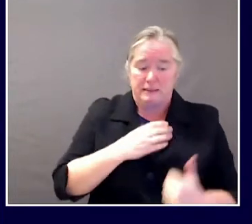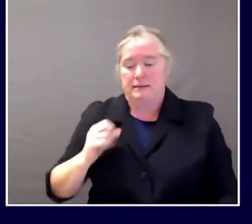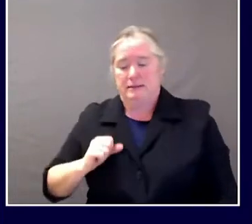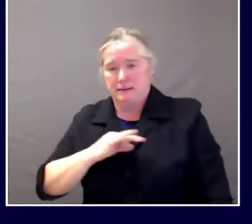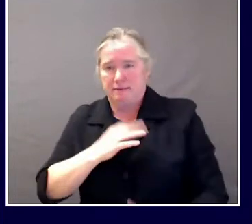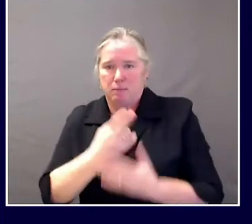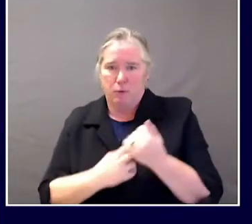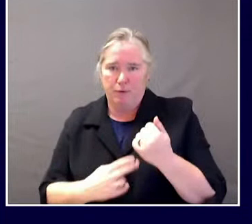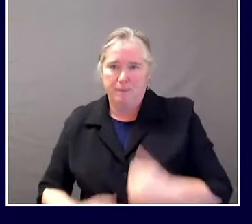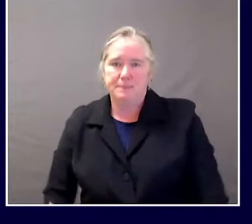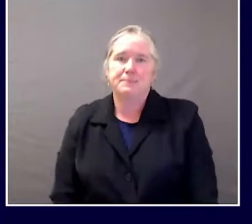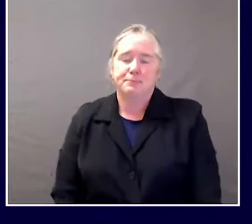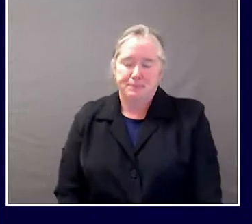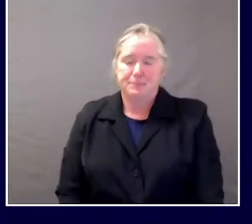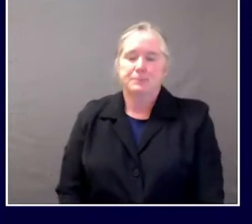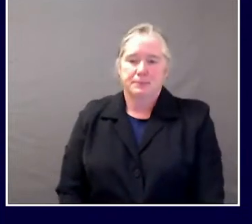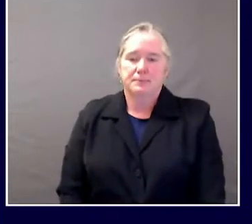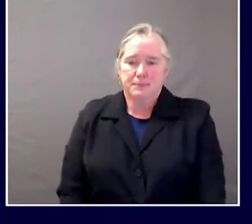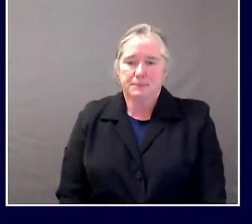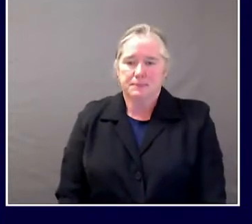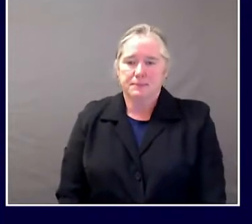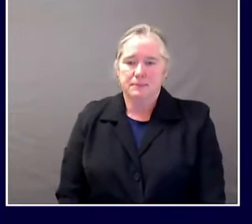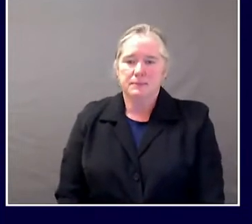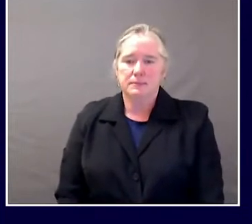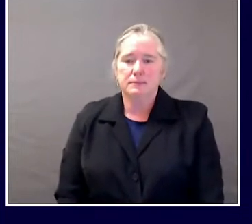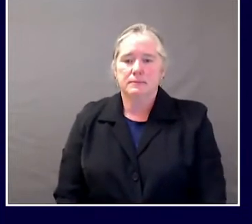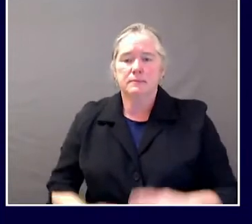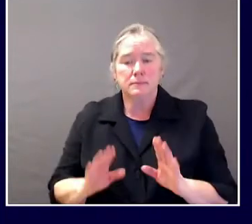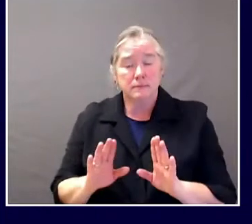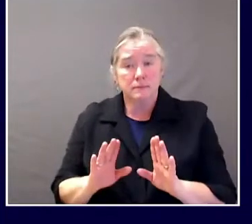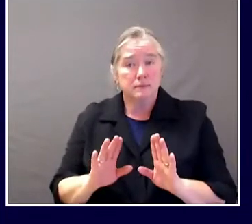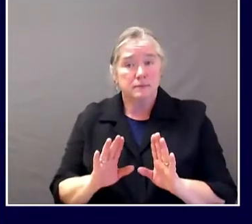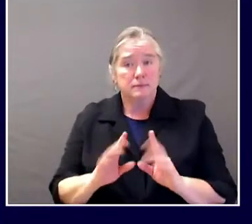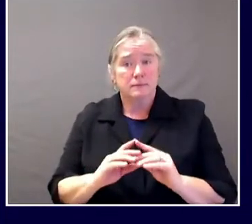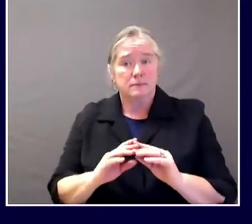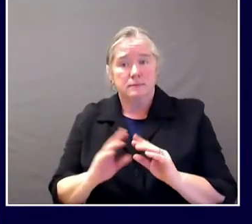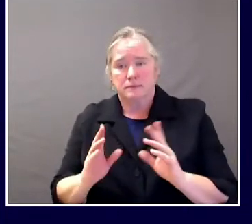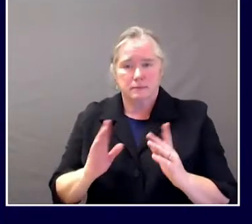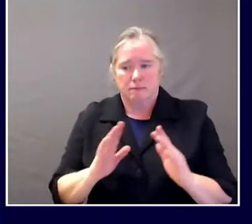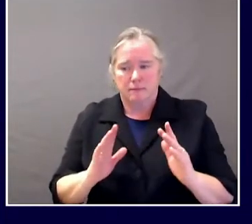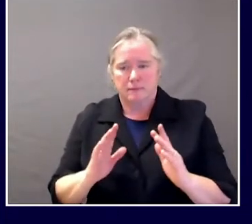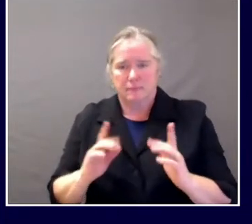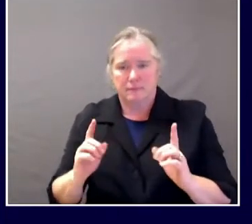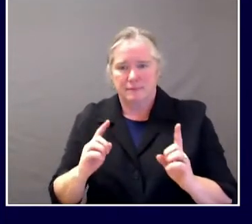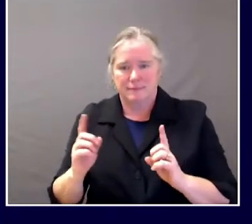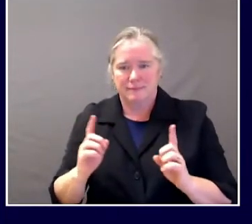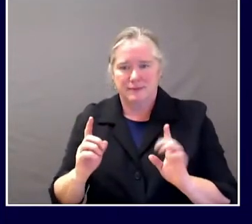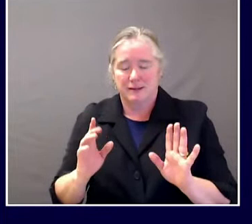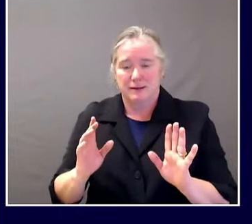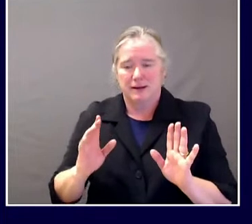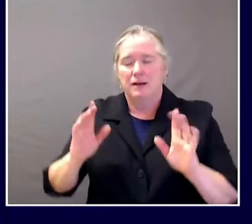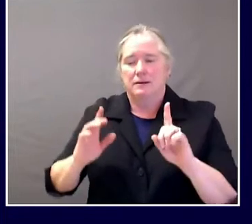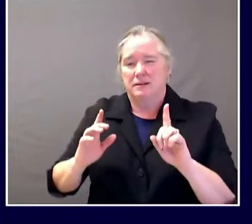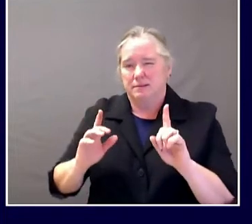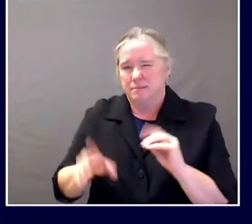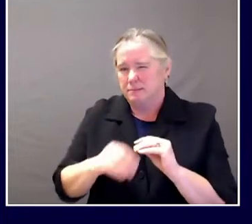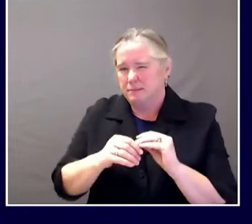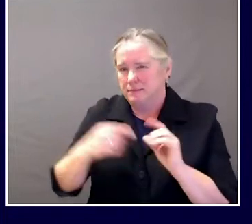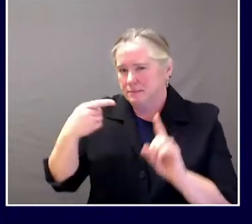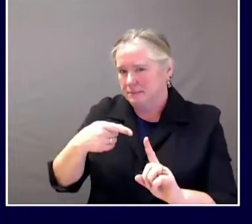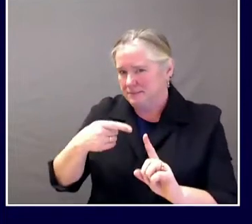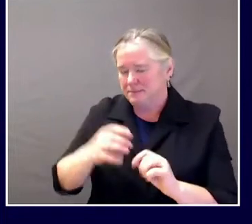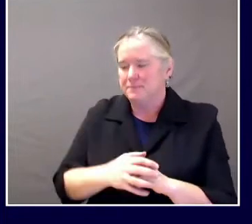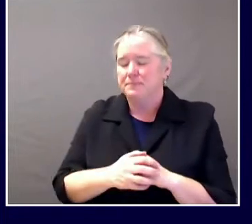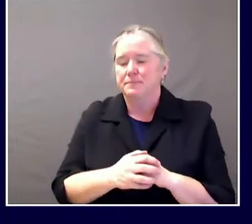have is that 4,034. In terms of So I want to make one really important point on this,